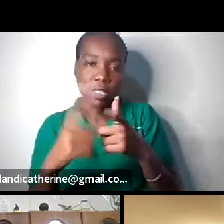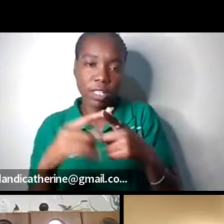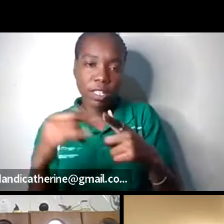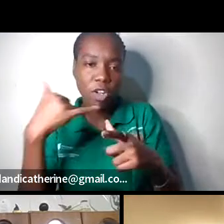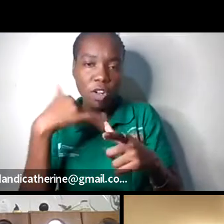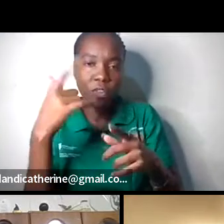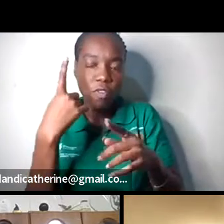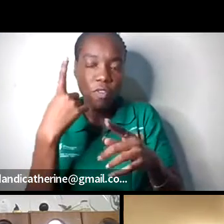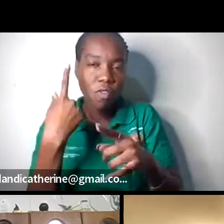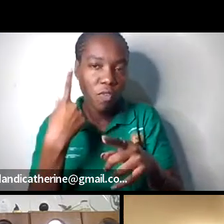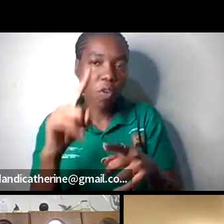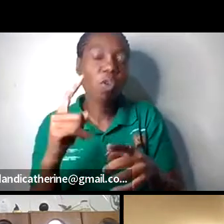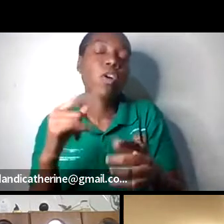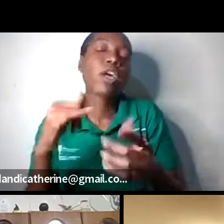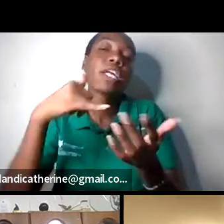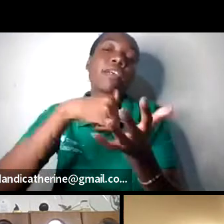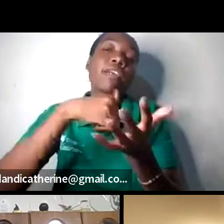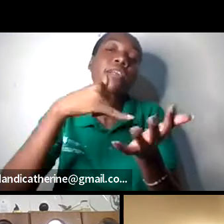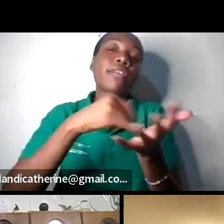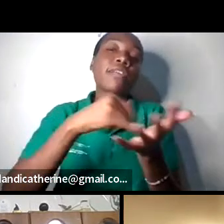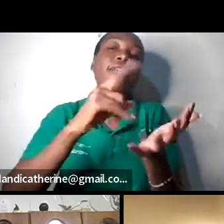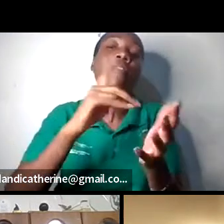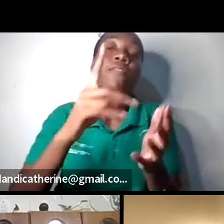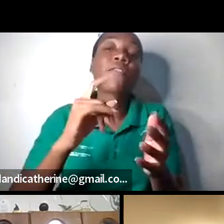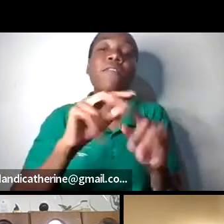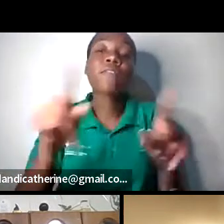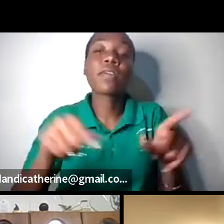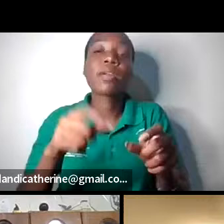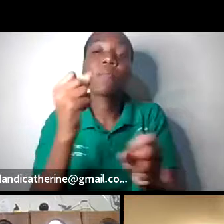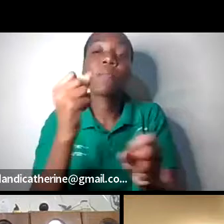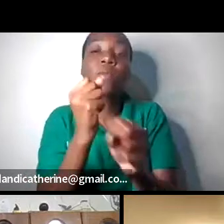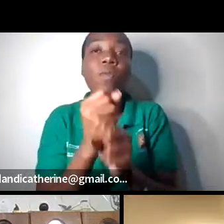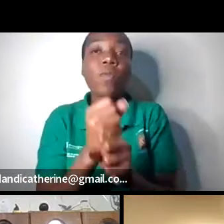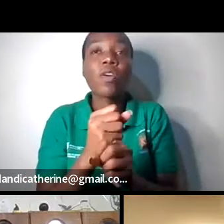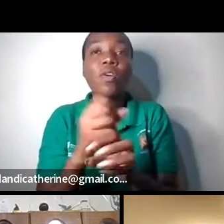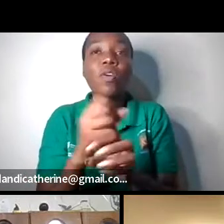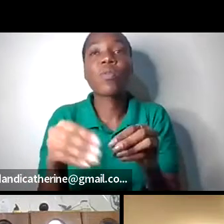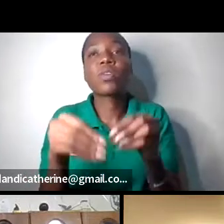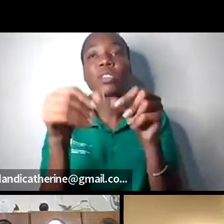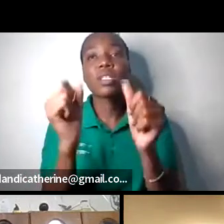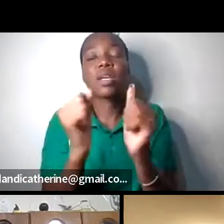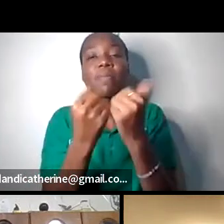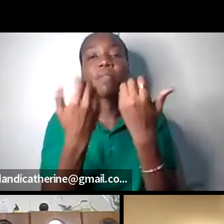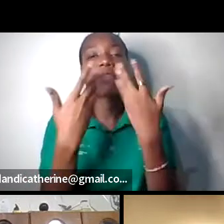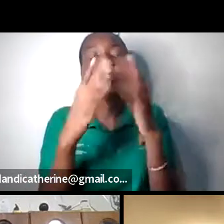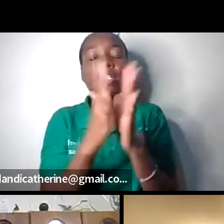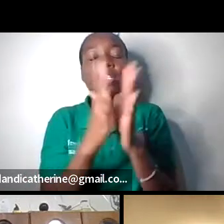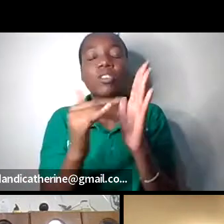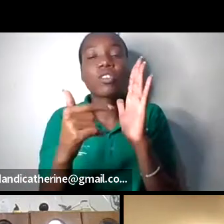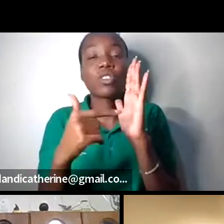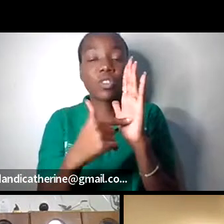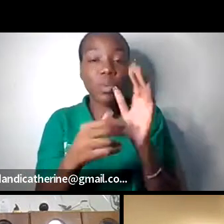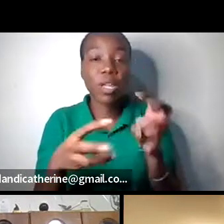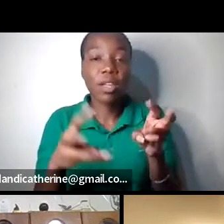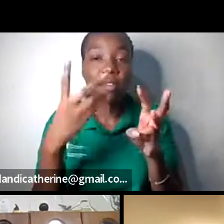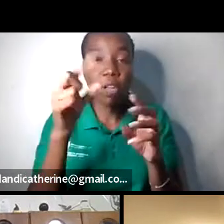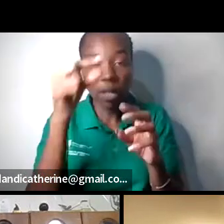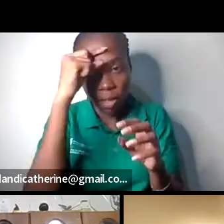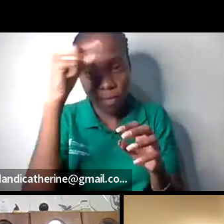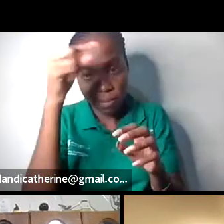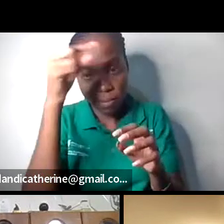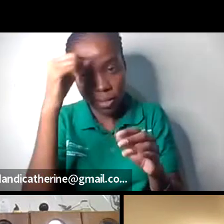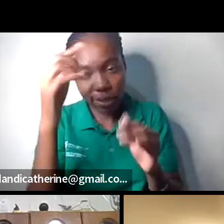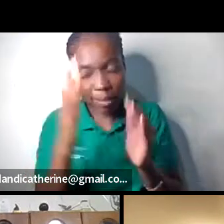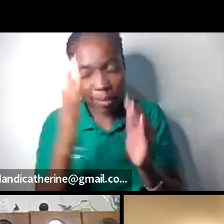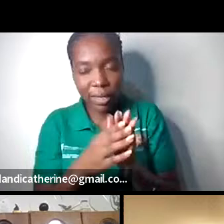is inclusive. So policy framework has always been the domain of the government, and it will still remain the domain of government, and a lot